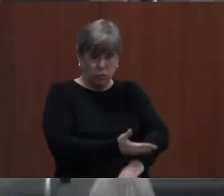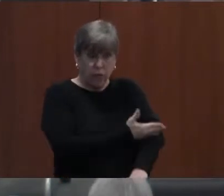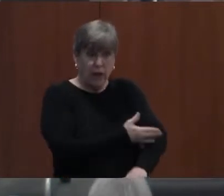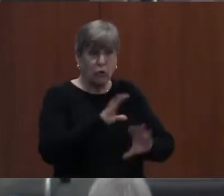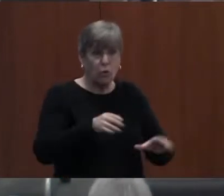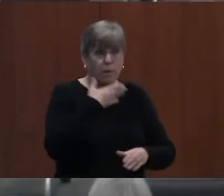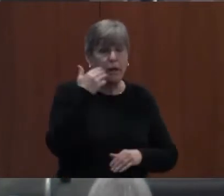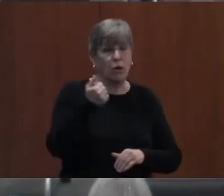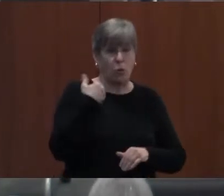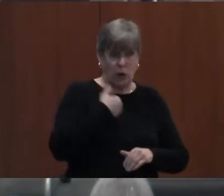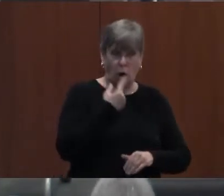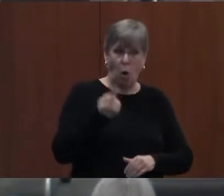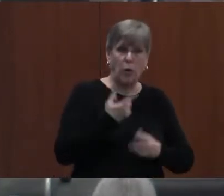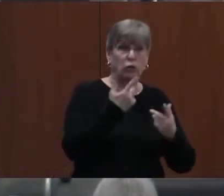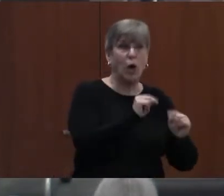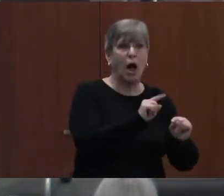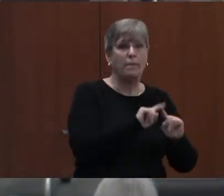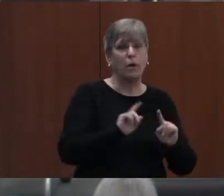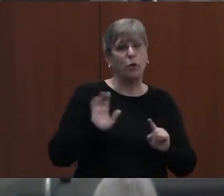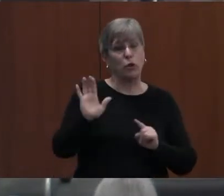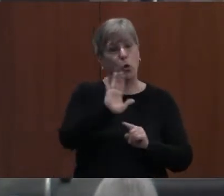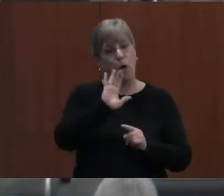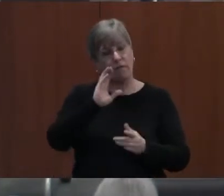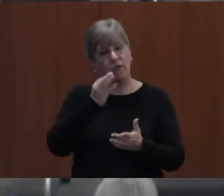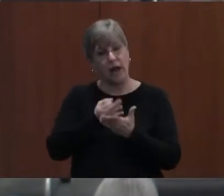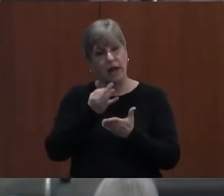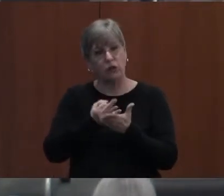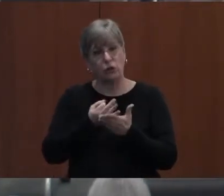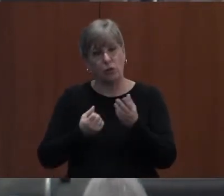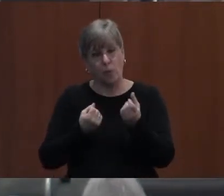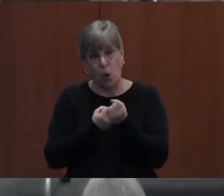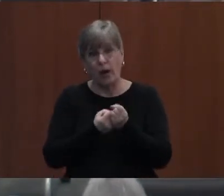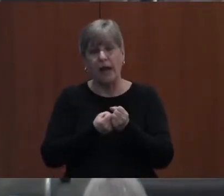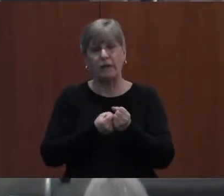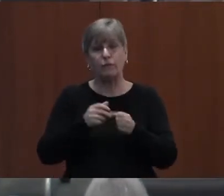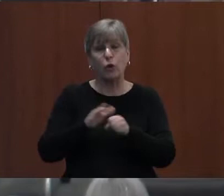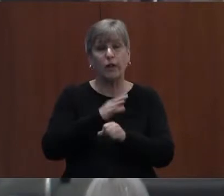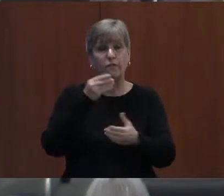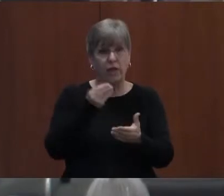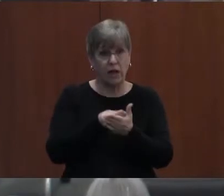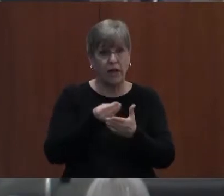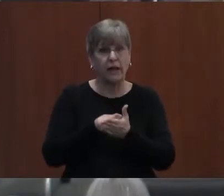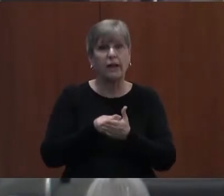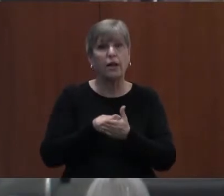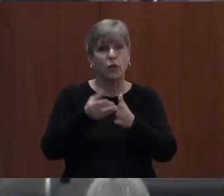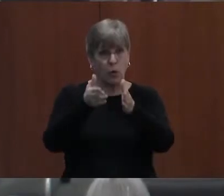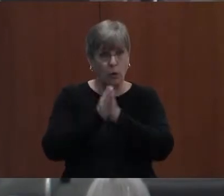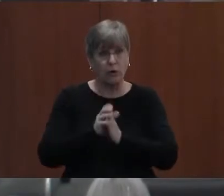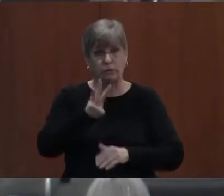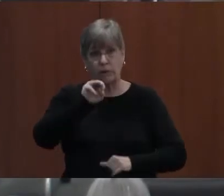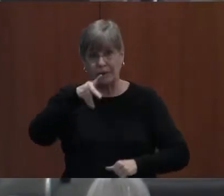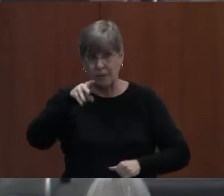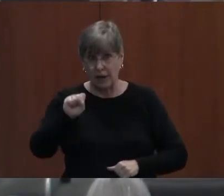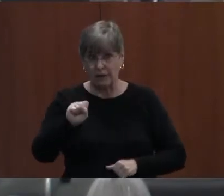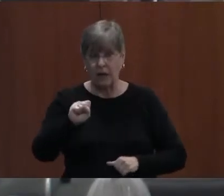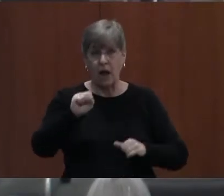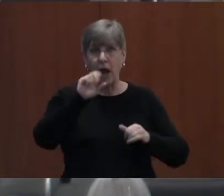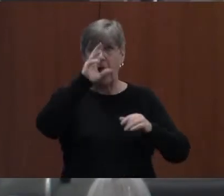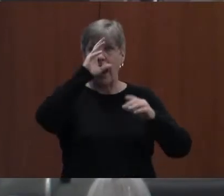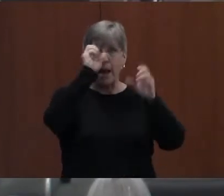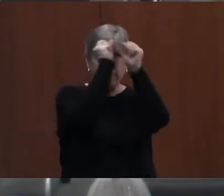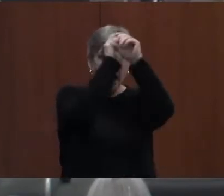but with your financial support and by fully funding Superintendent Michael's budget request, just imagine what we educators could